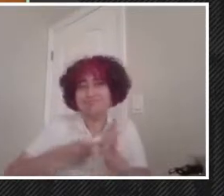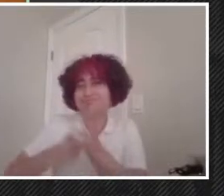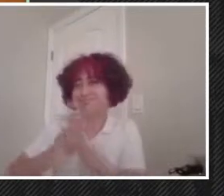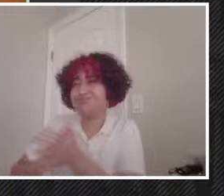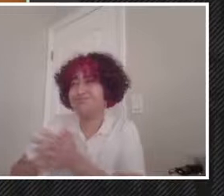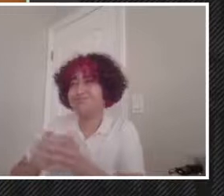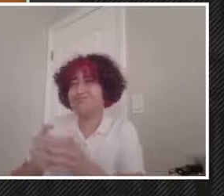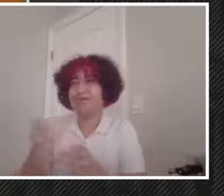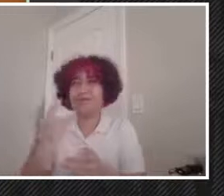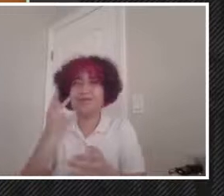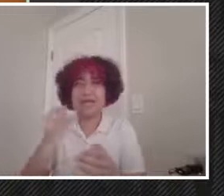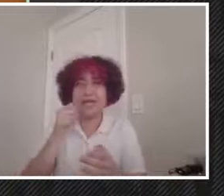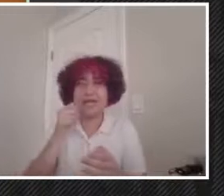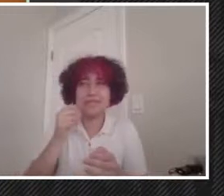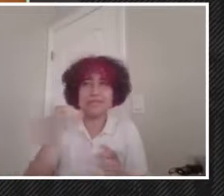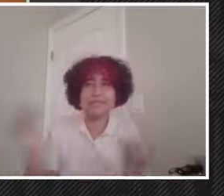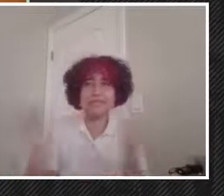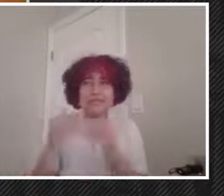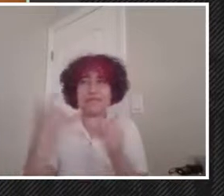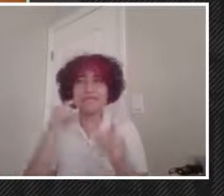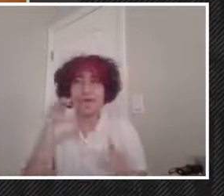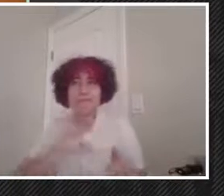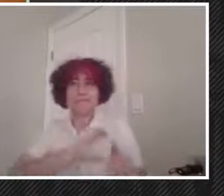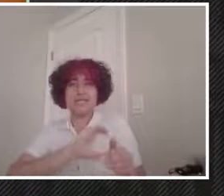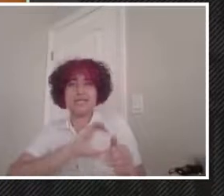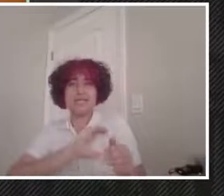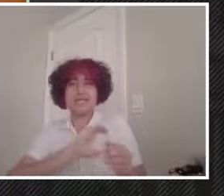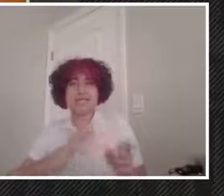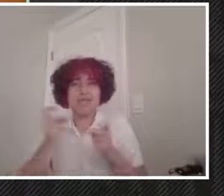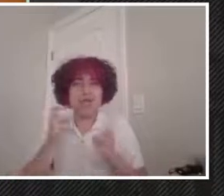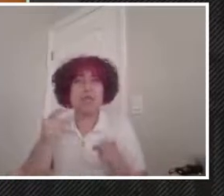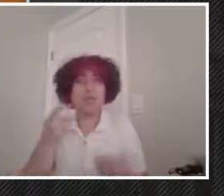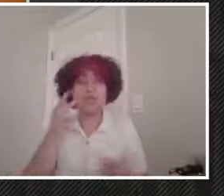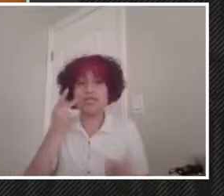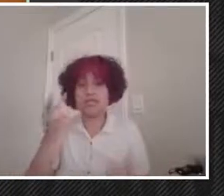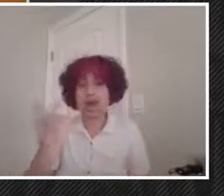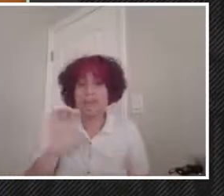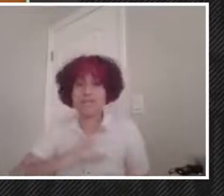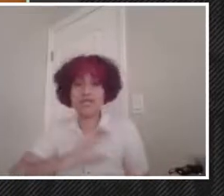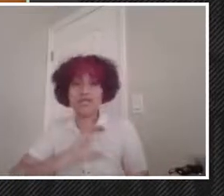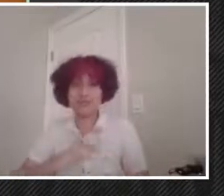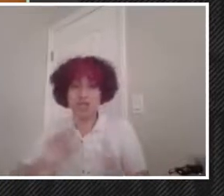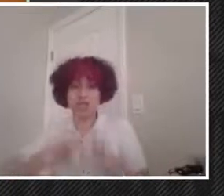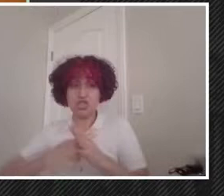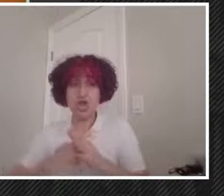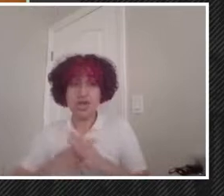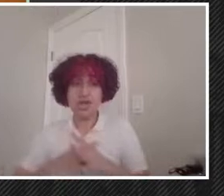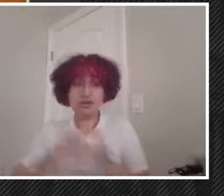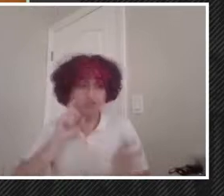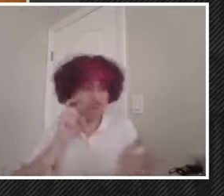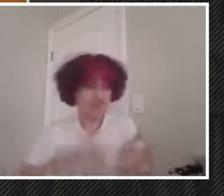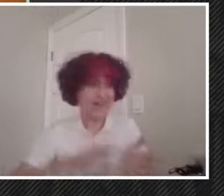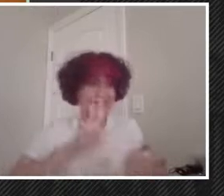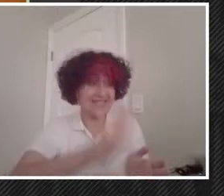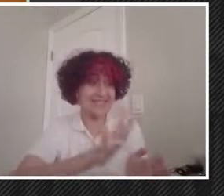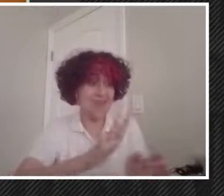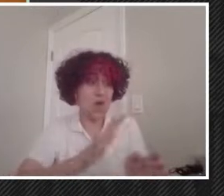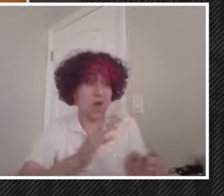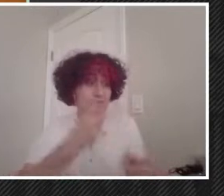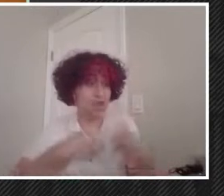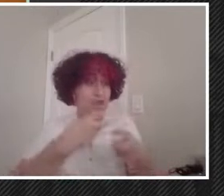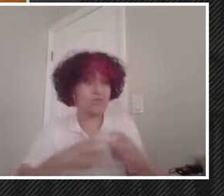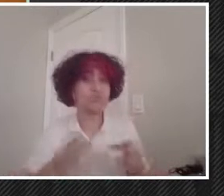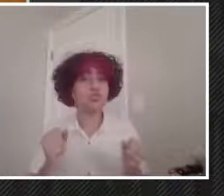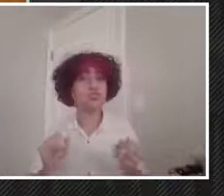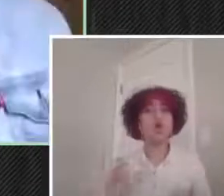also have the Justice and Policing Act being taken seriously. So I want to ask you directly, because you come directly from the front lines of this movement on